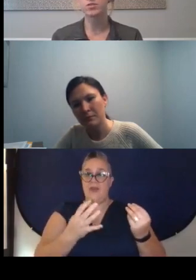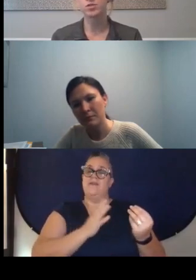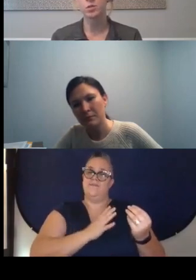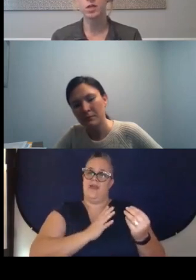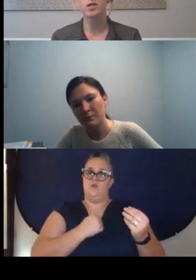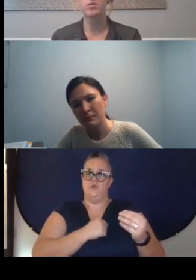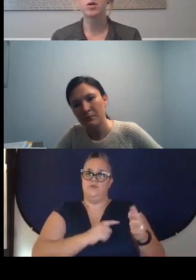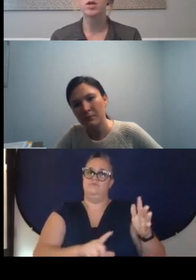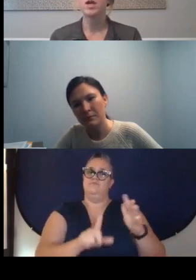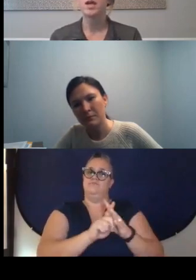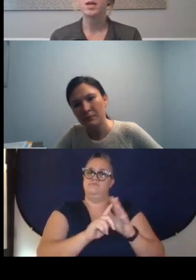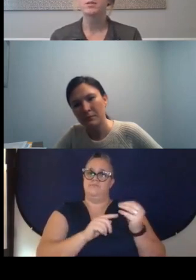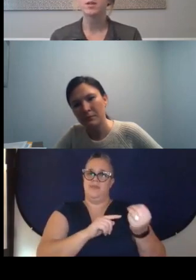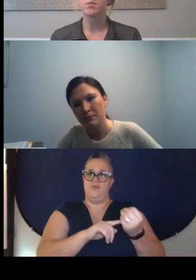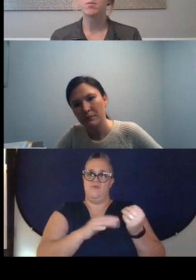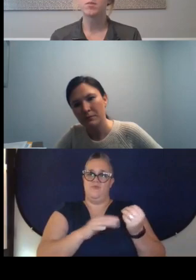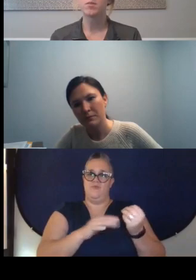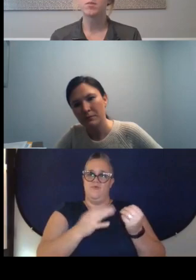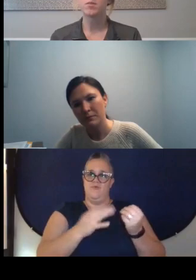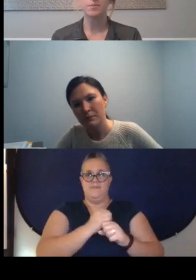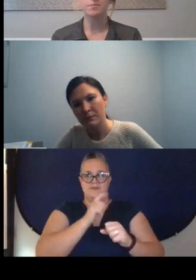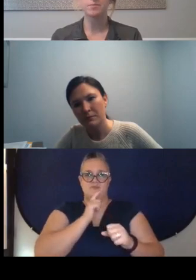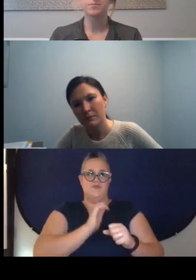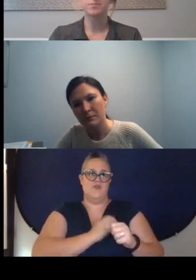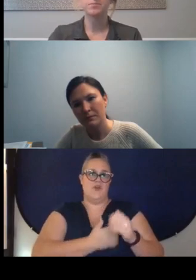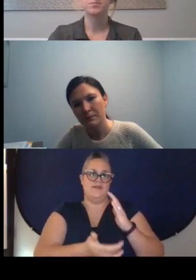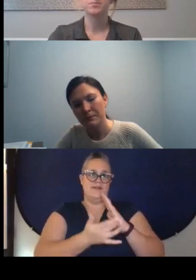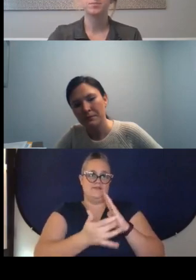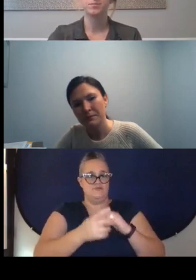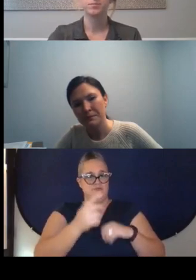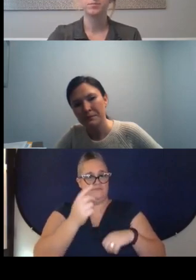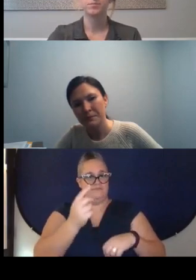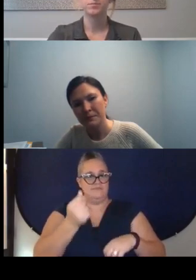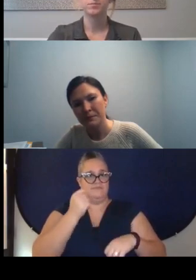of our technicians are reliable and on time.